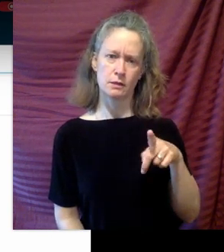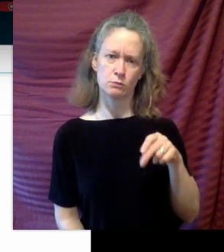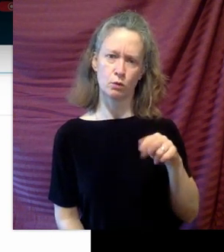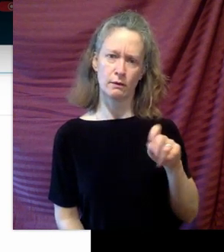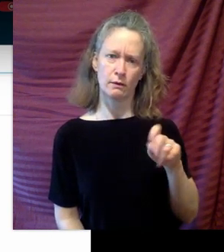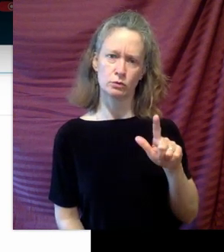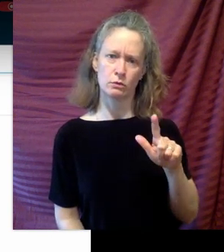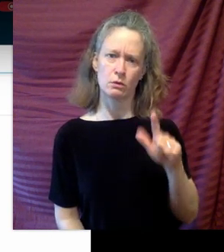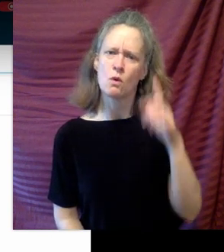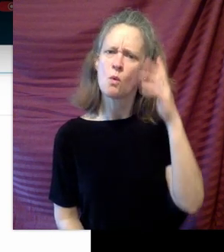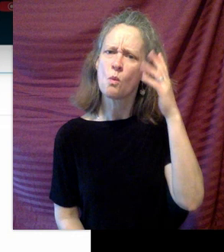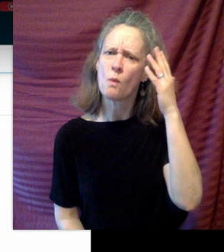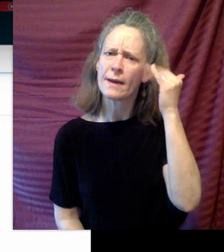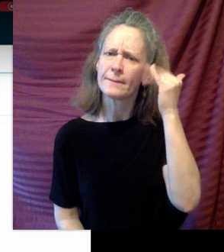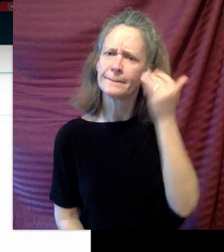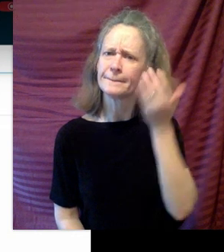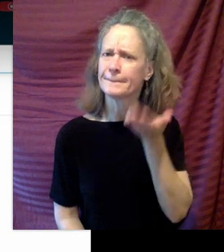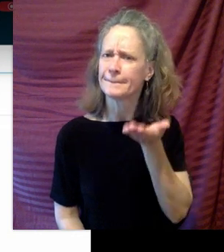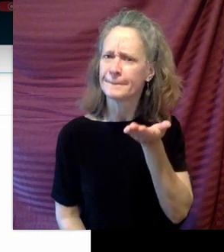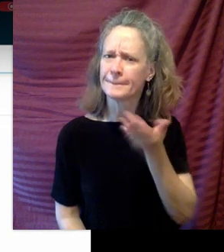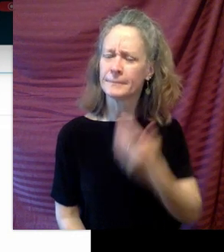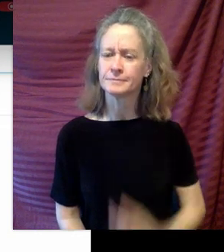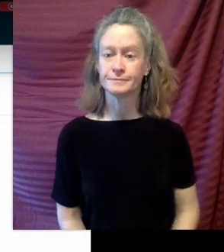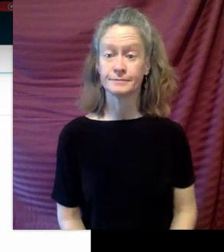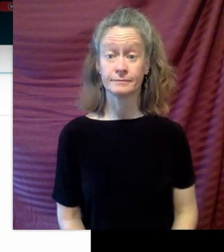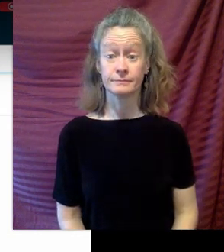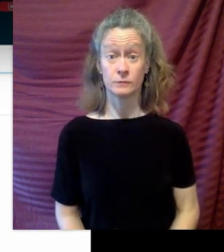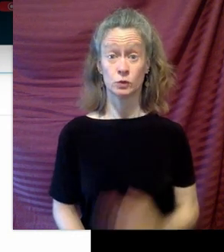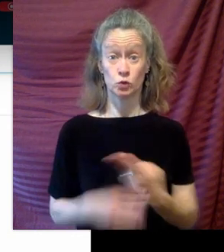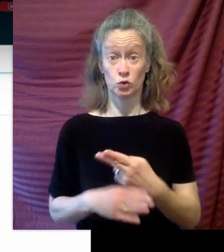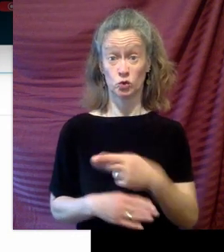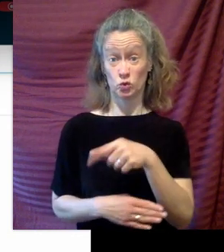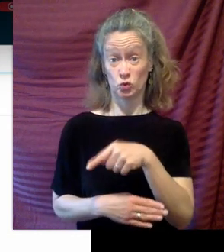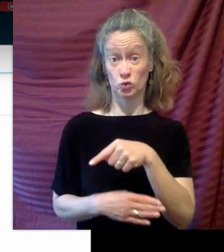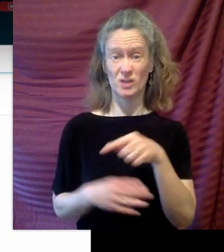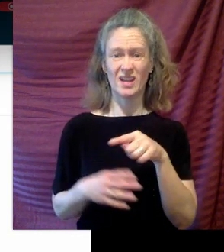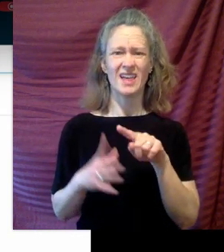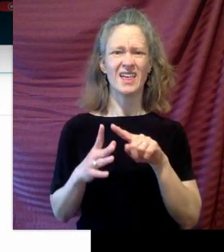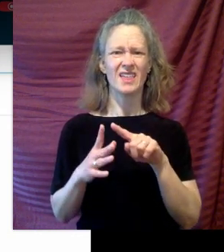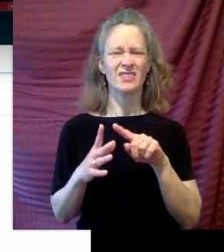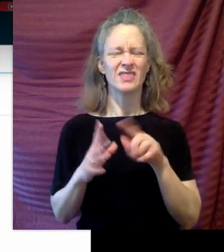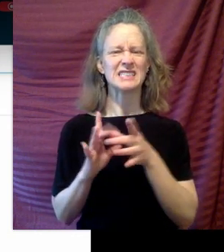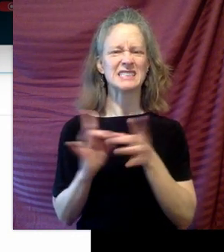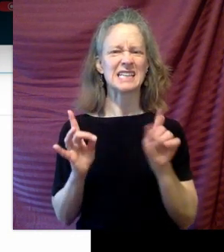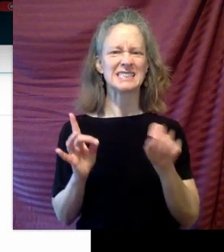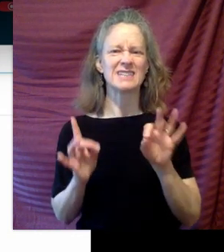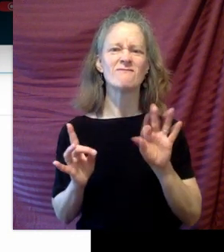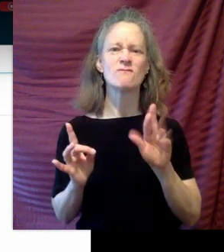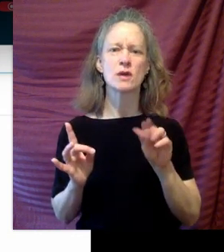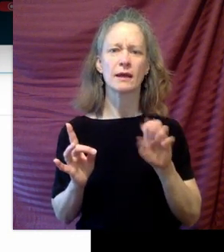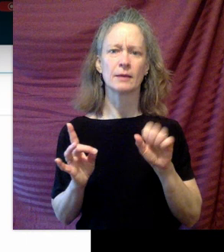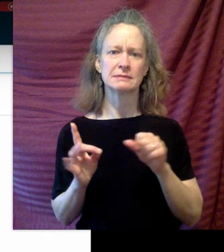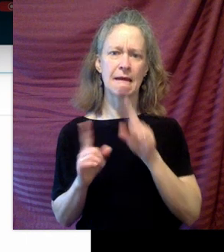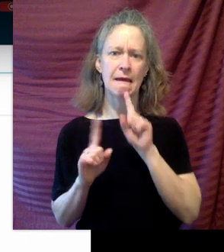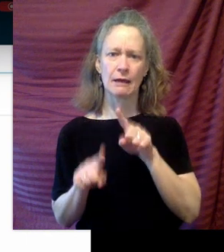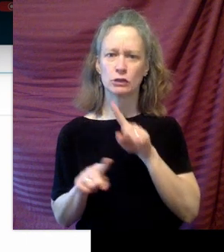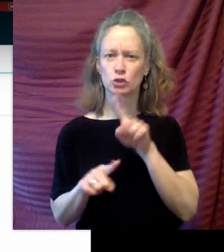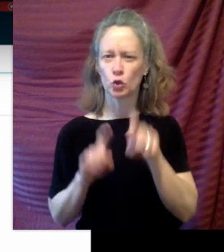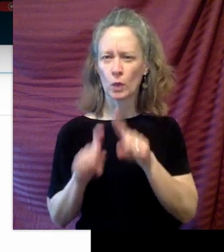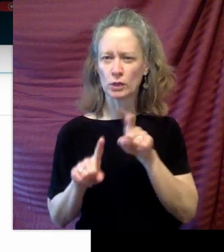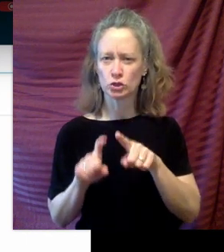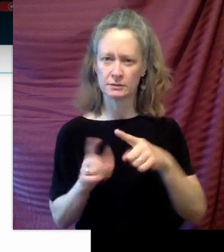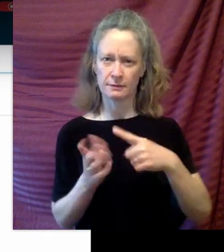Why? And you can use these sentence frames to answer these questions in our discussion.